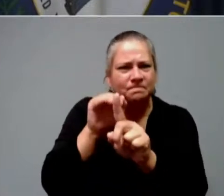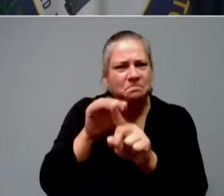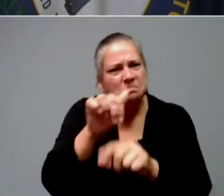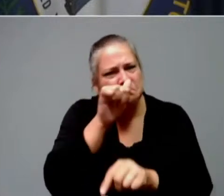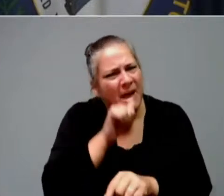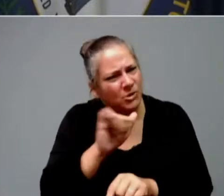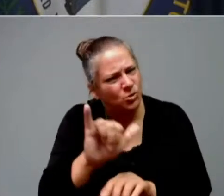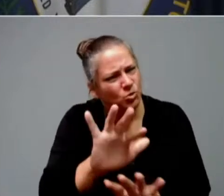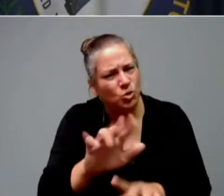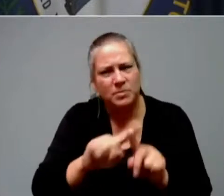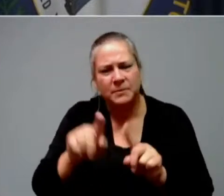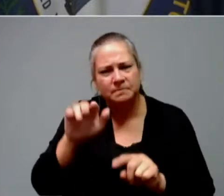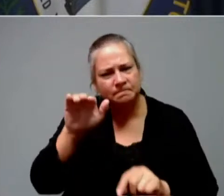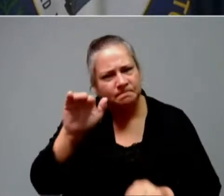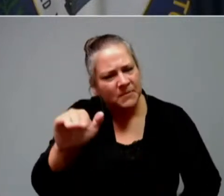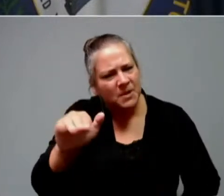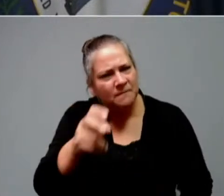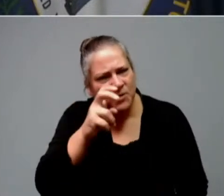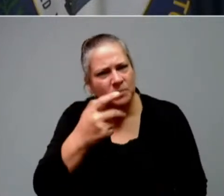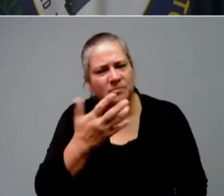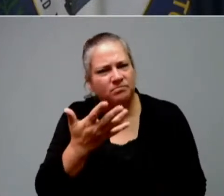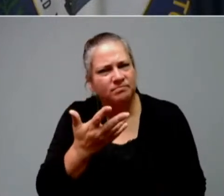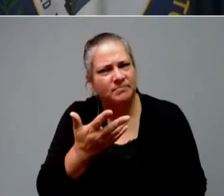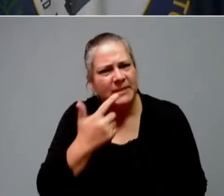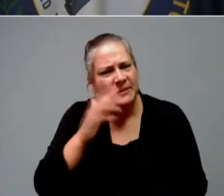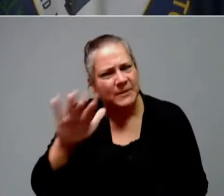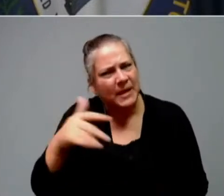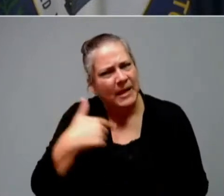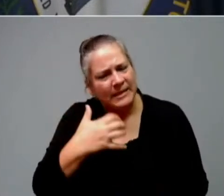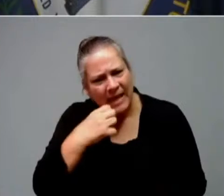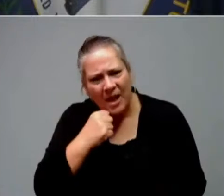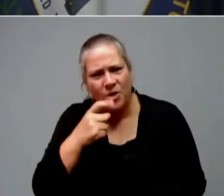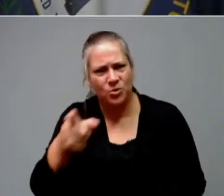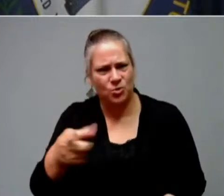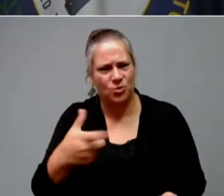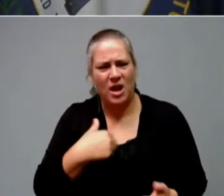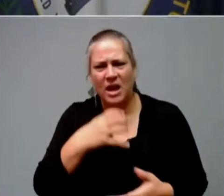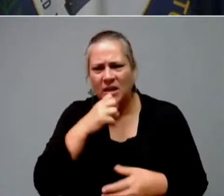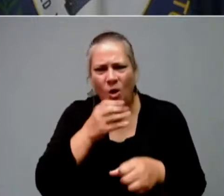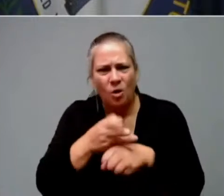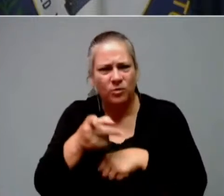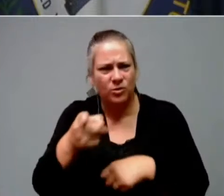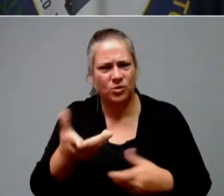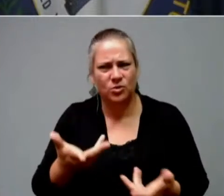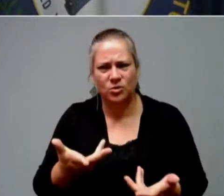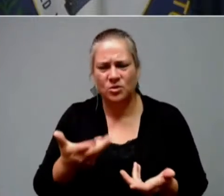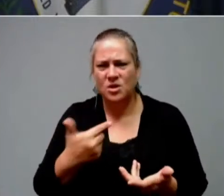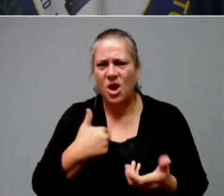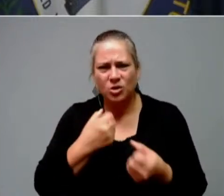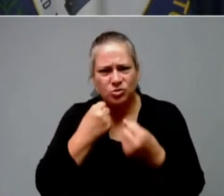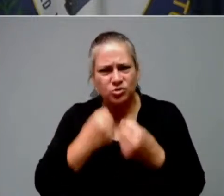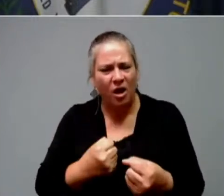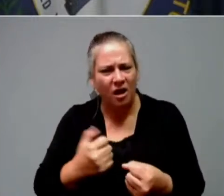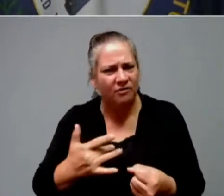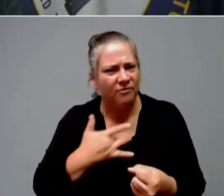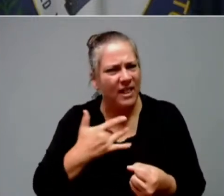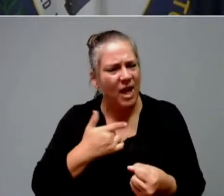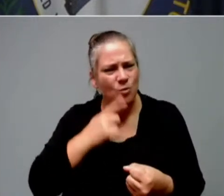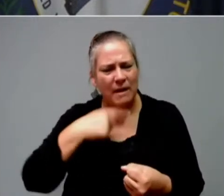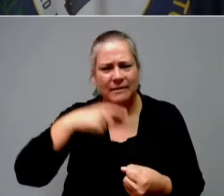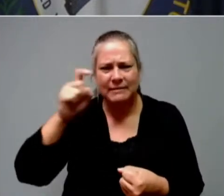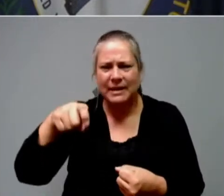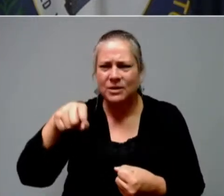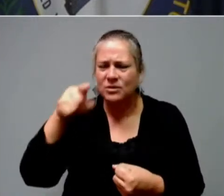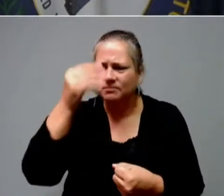be firm about how much you care about them and about how strongly you feel on them getting